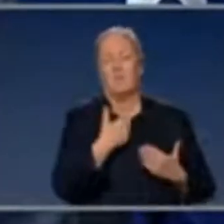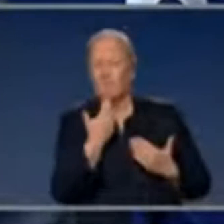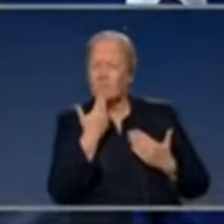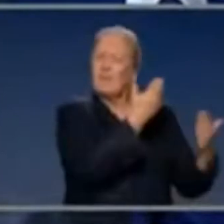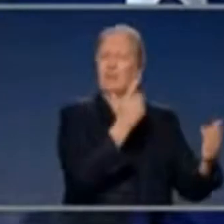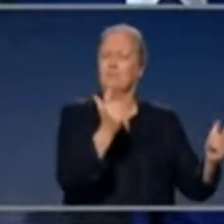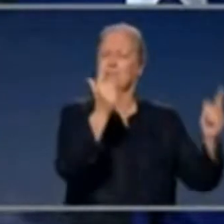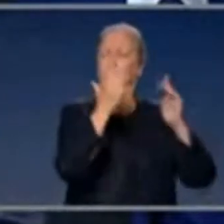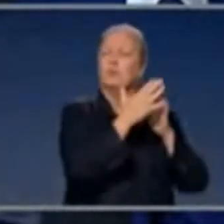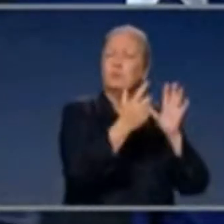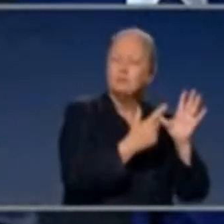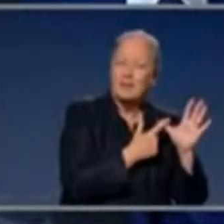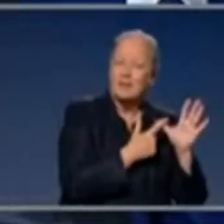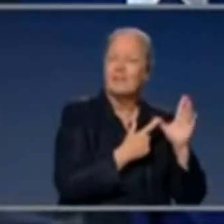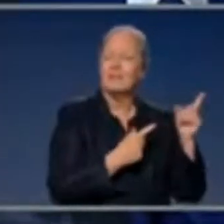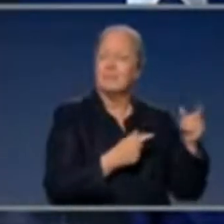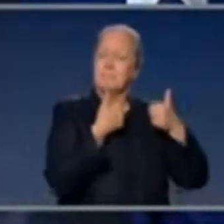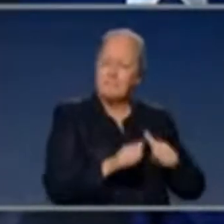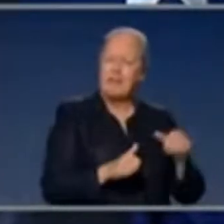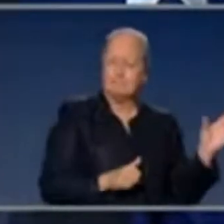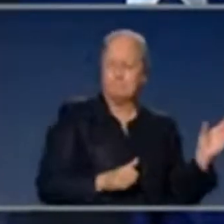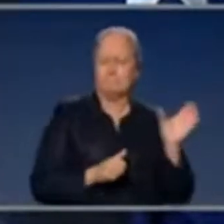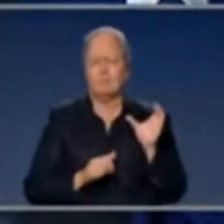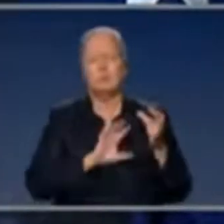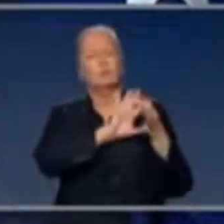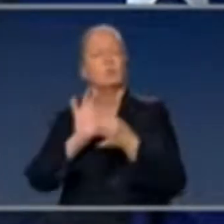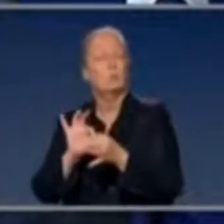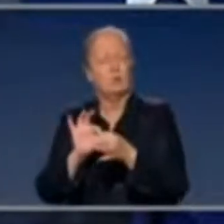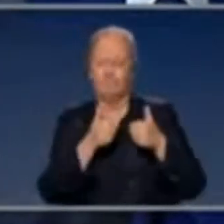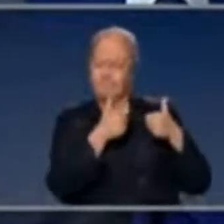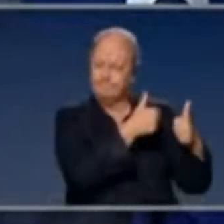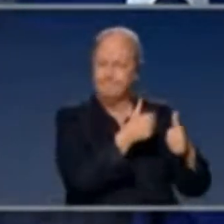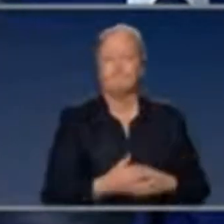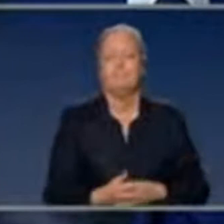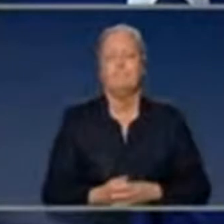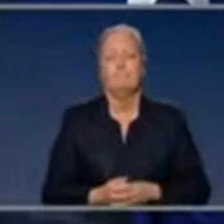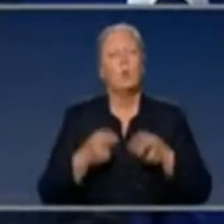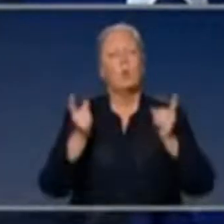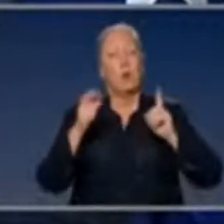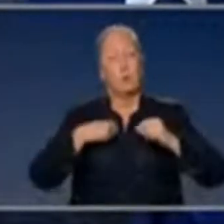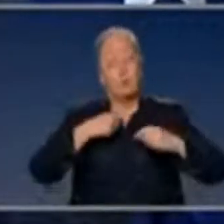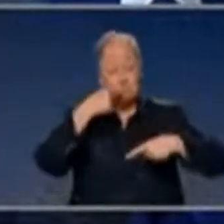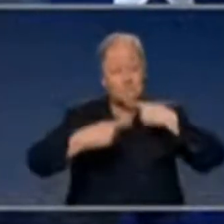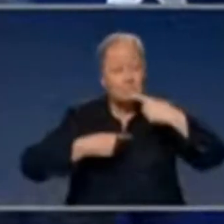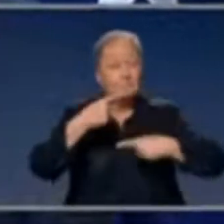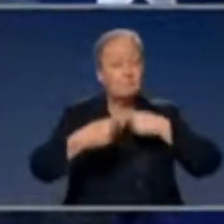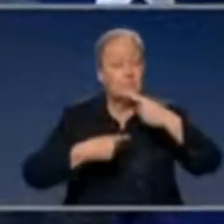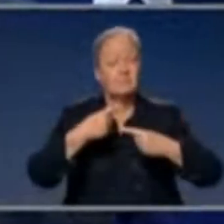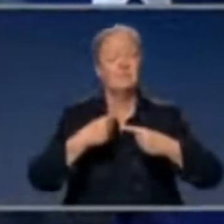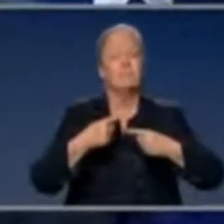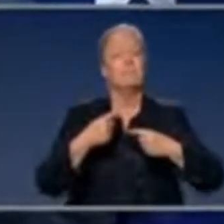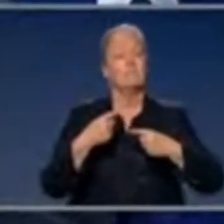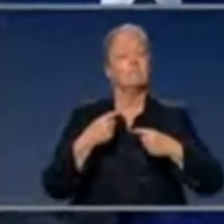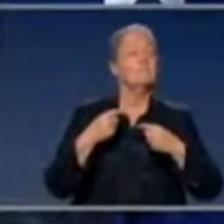Australian Premier and the Western Australian Government for coming on board. The issues which we addressed today commenced with